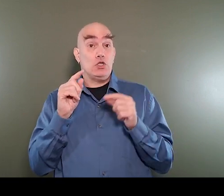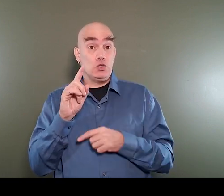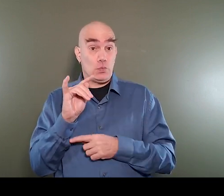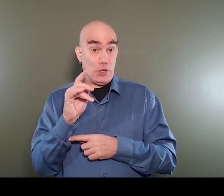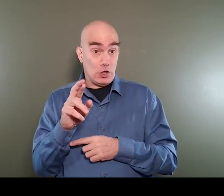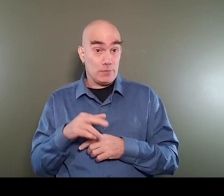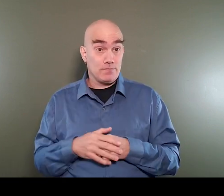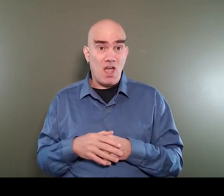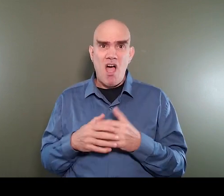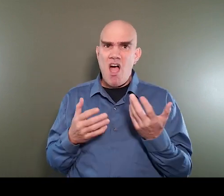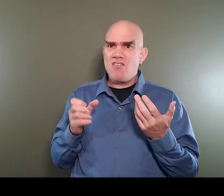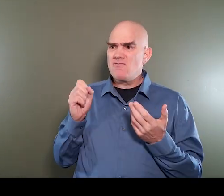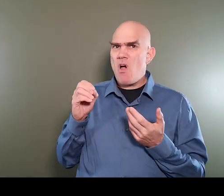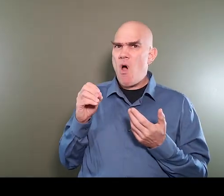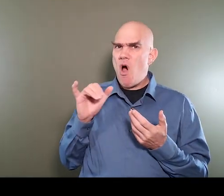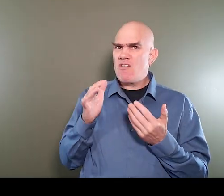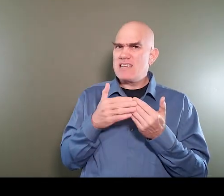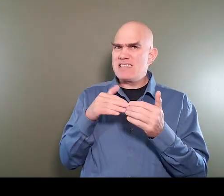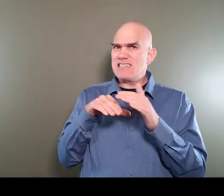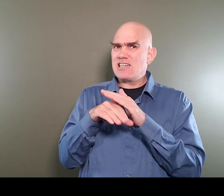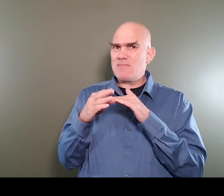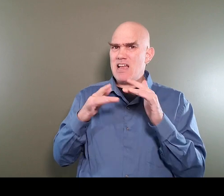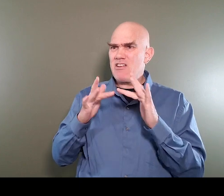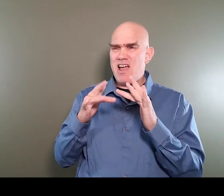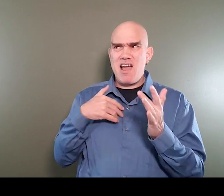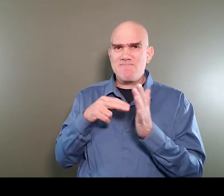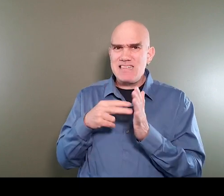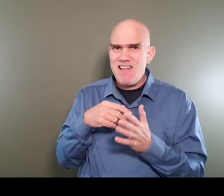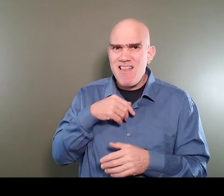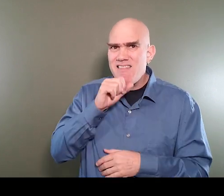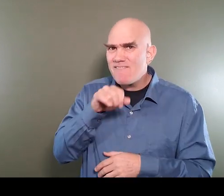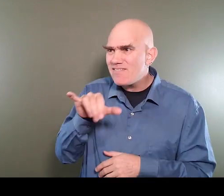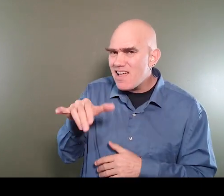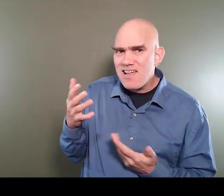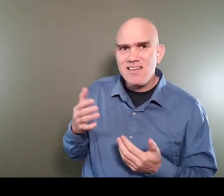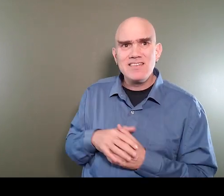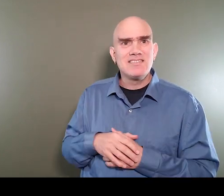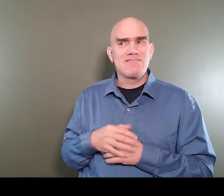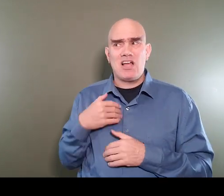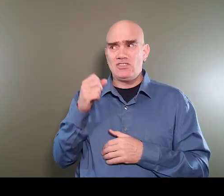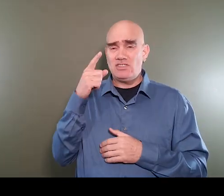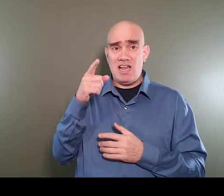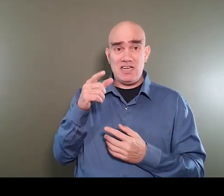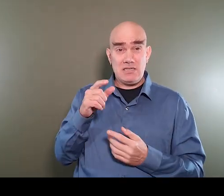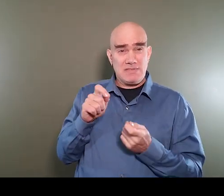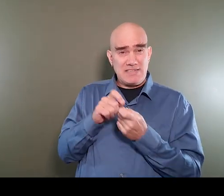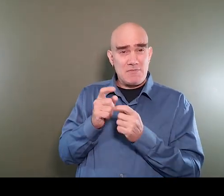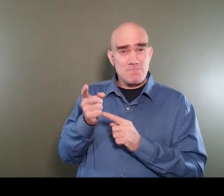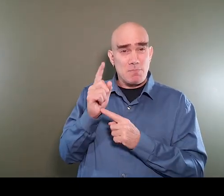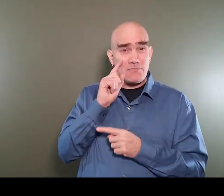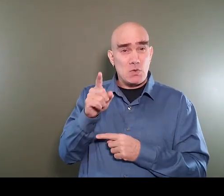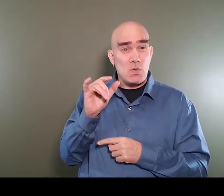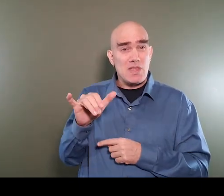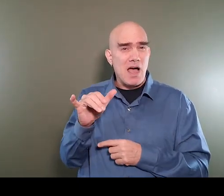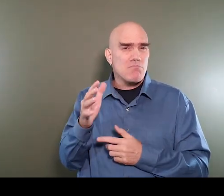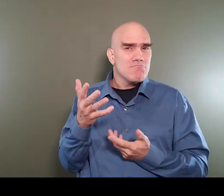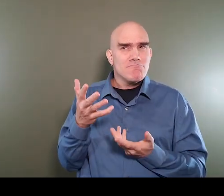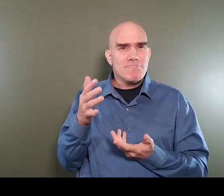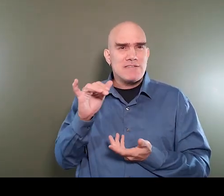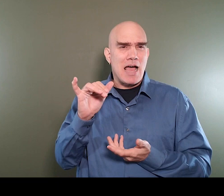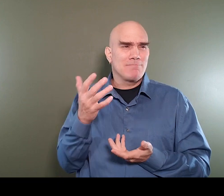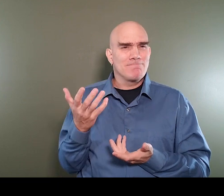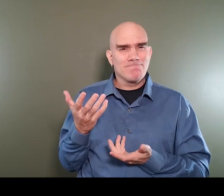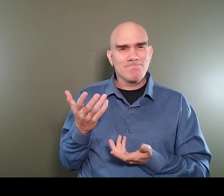Twitter. So also easily accessible on the internet. Amazing. Yes. I love it. And I understand that there